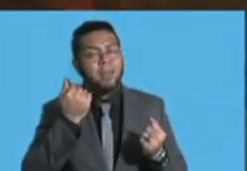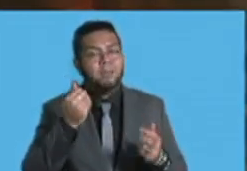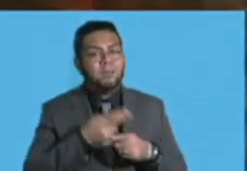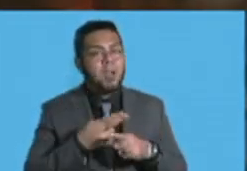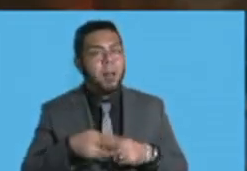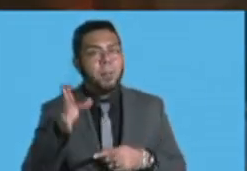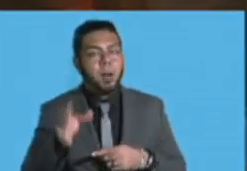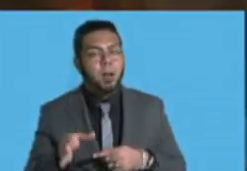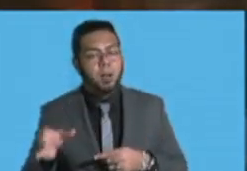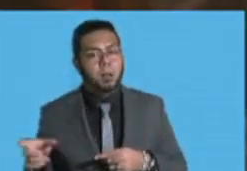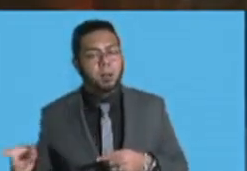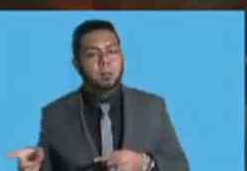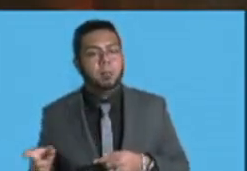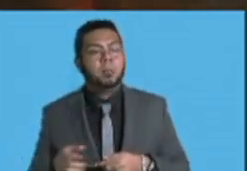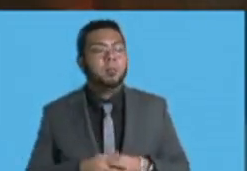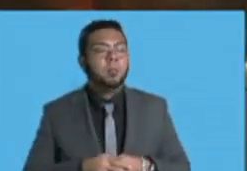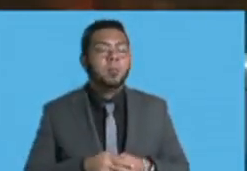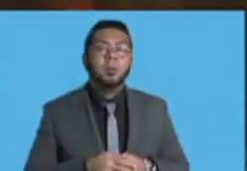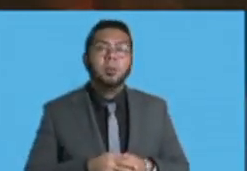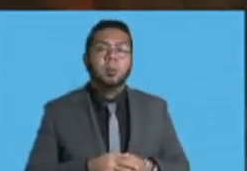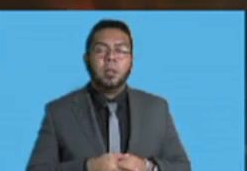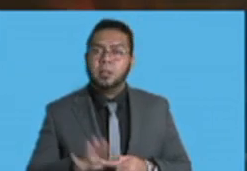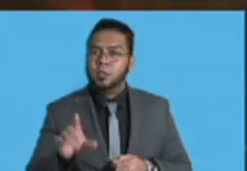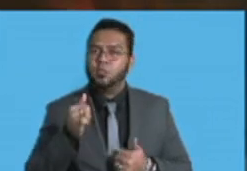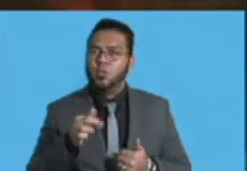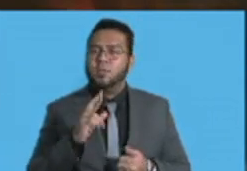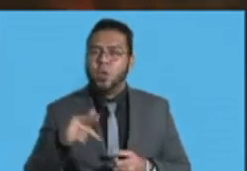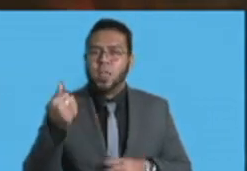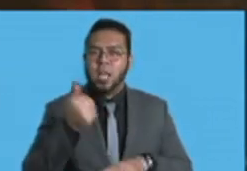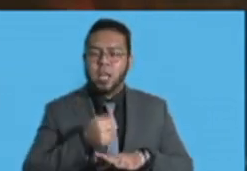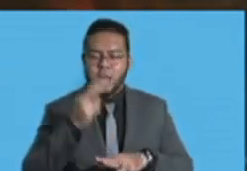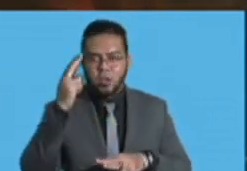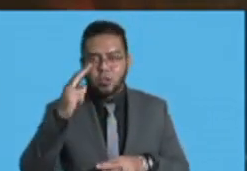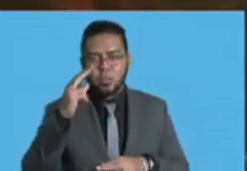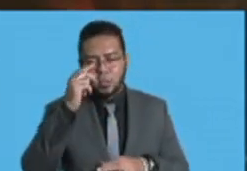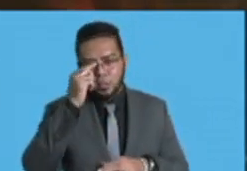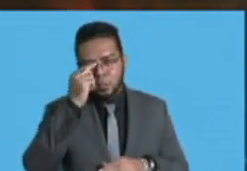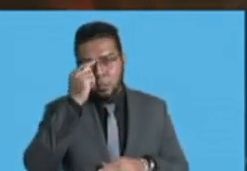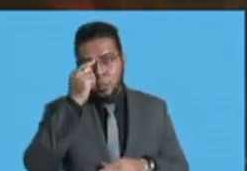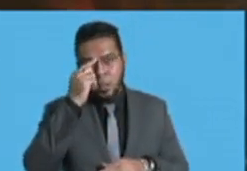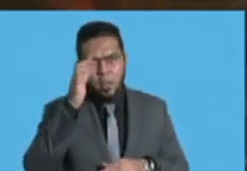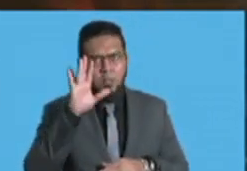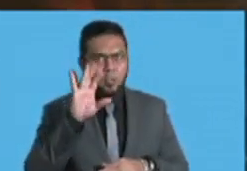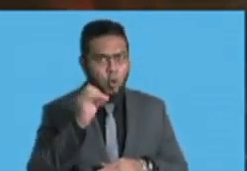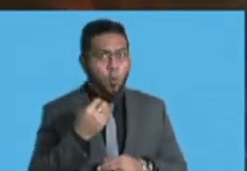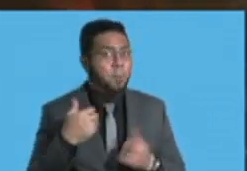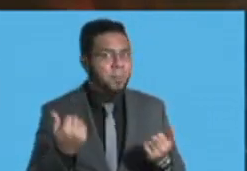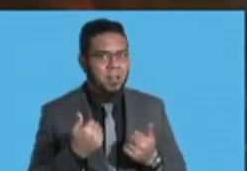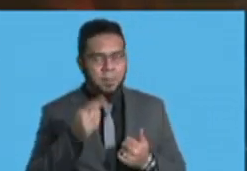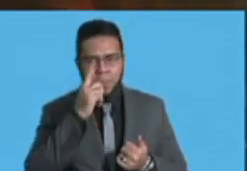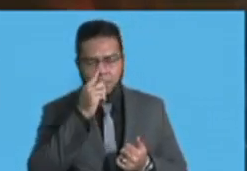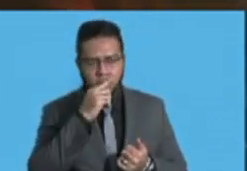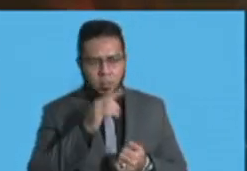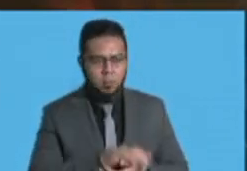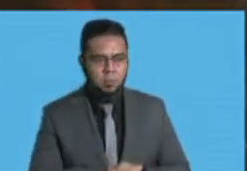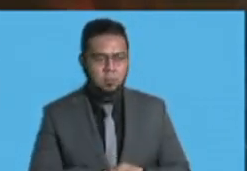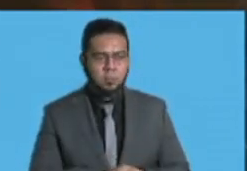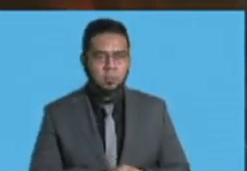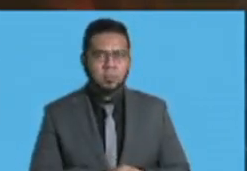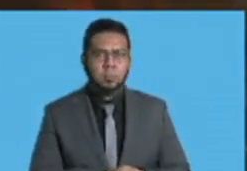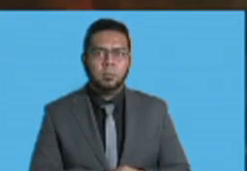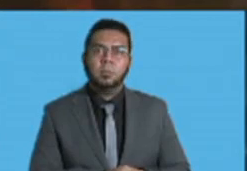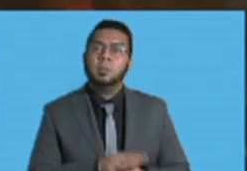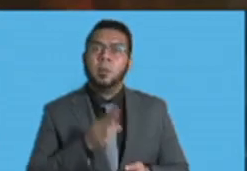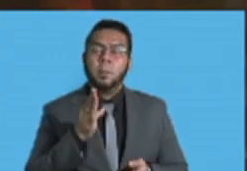it to succeed and prosper because that is good for the nation as a whole. So many people, such as